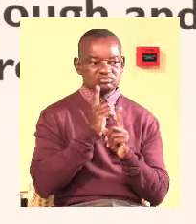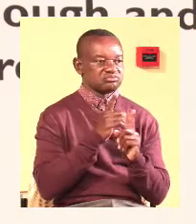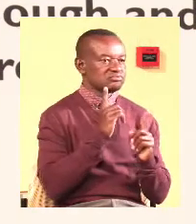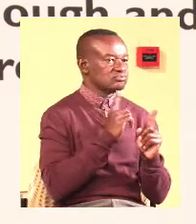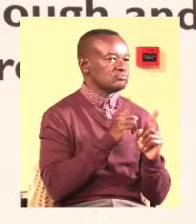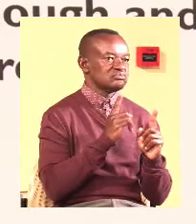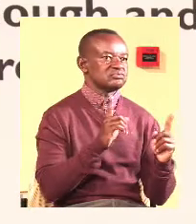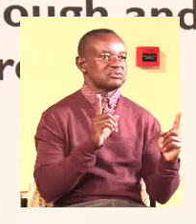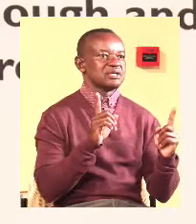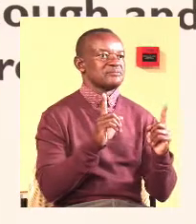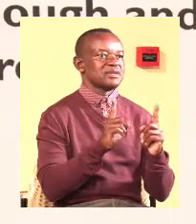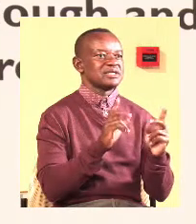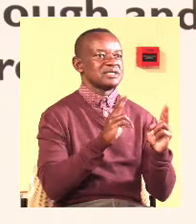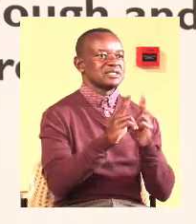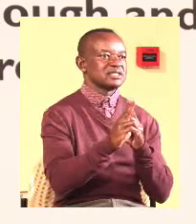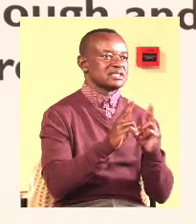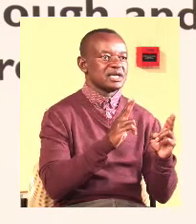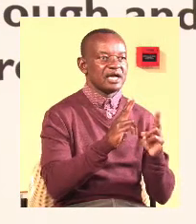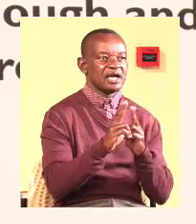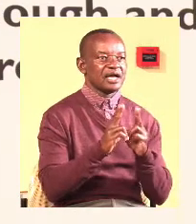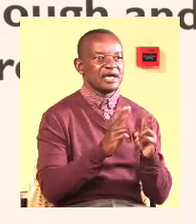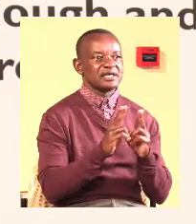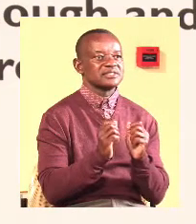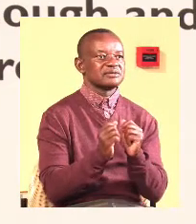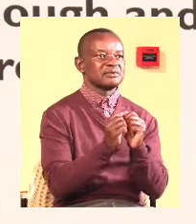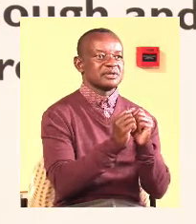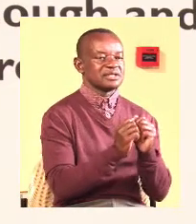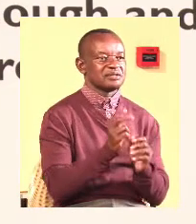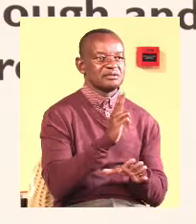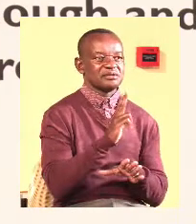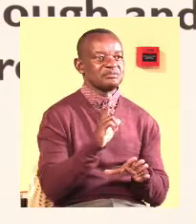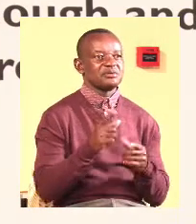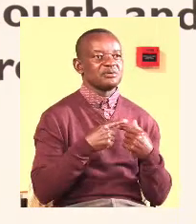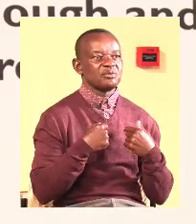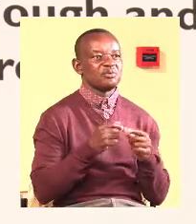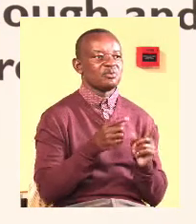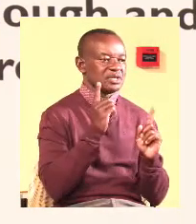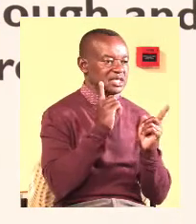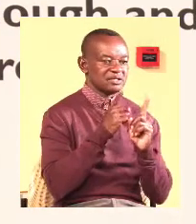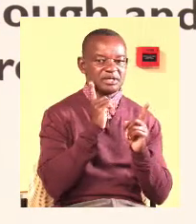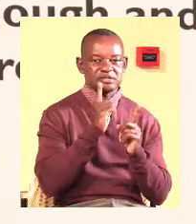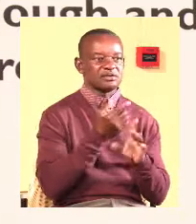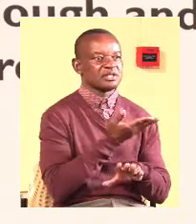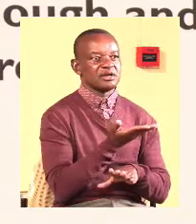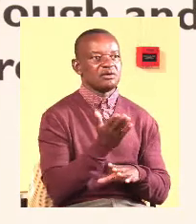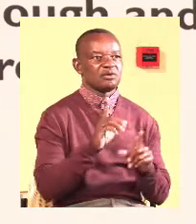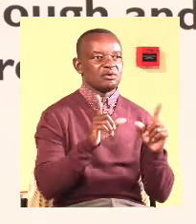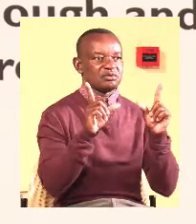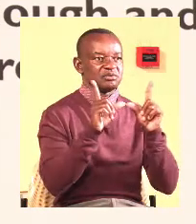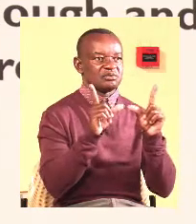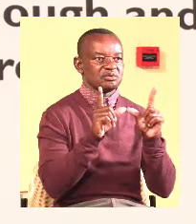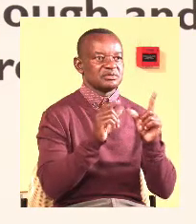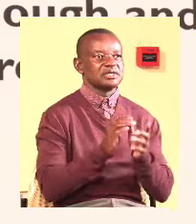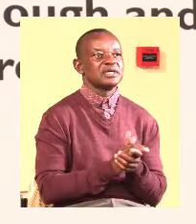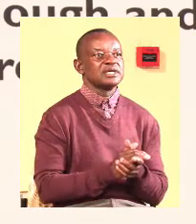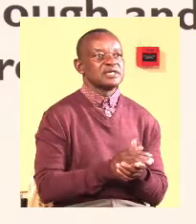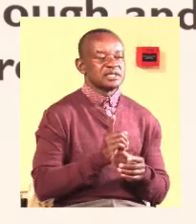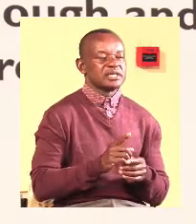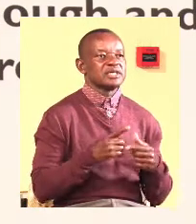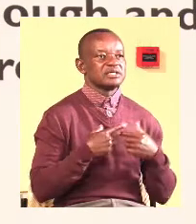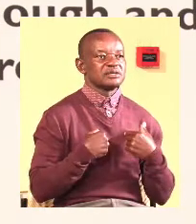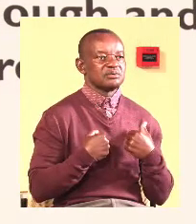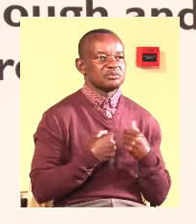cover the whole of Windhoek. And also the other things that we make use of is through our neighborhood watch groups that we have, because